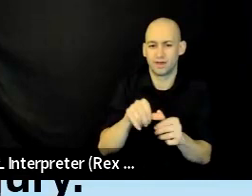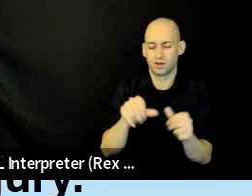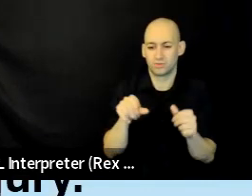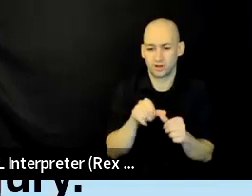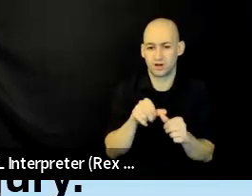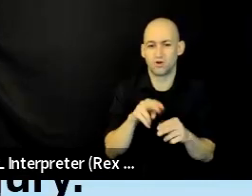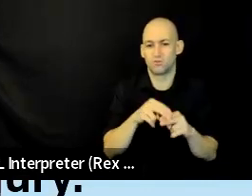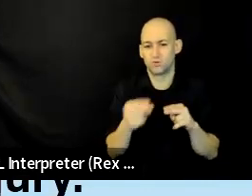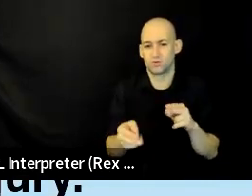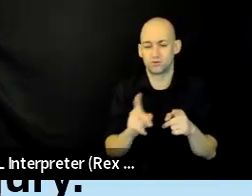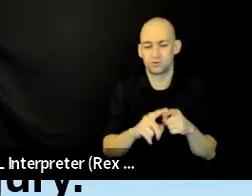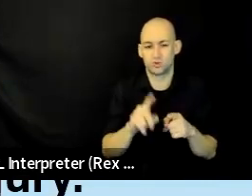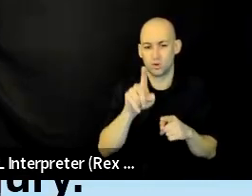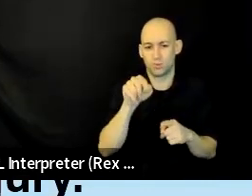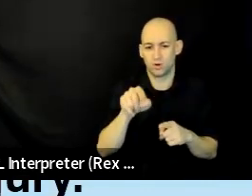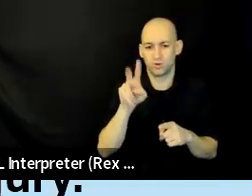to 1.22 acres.